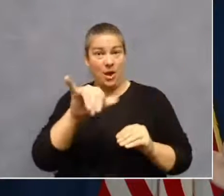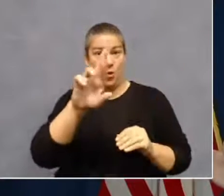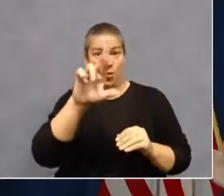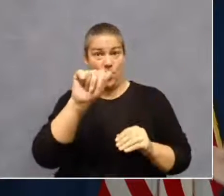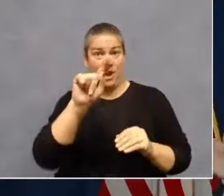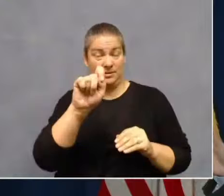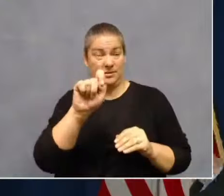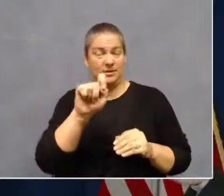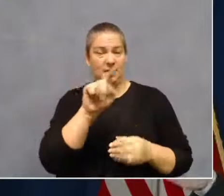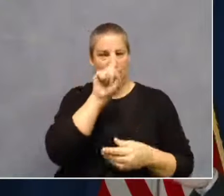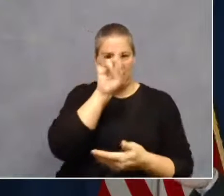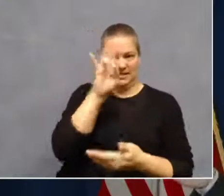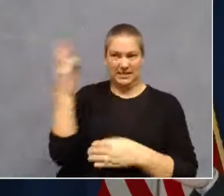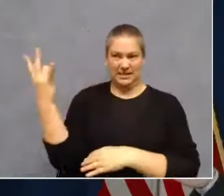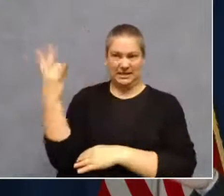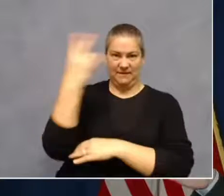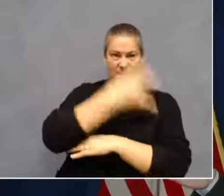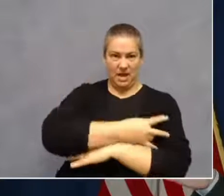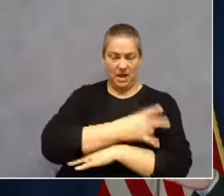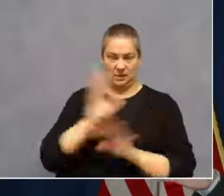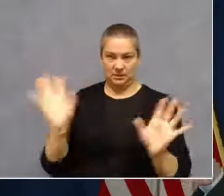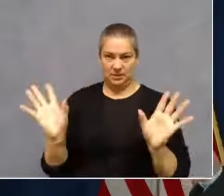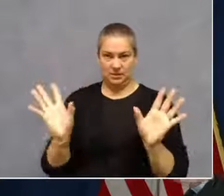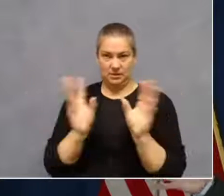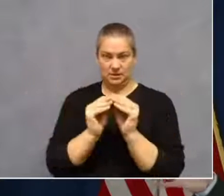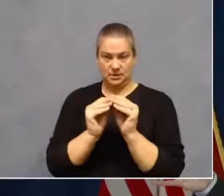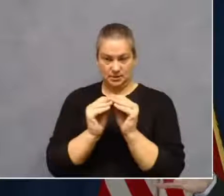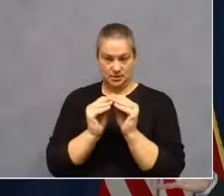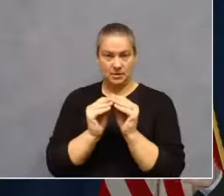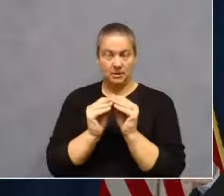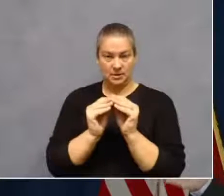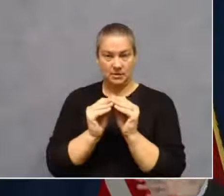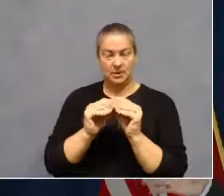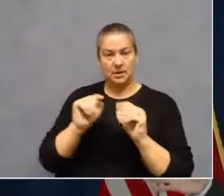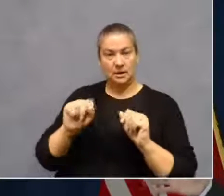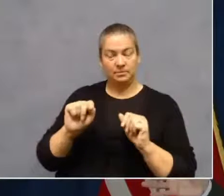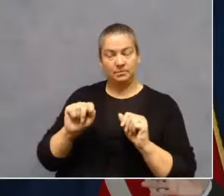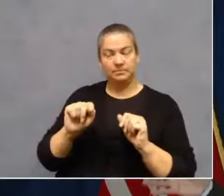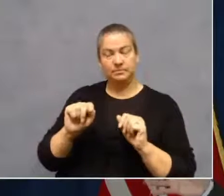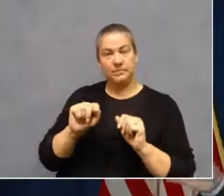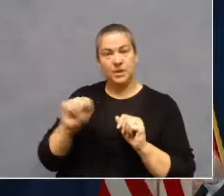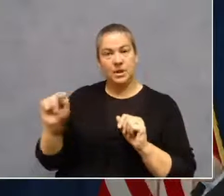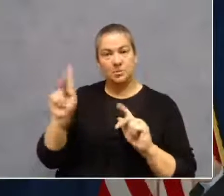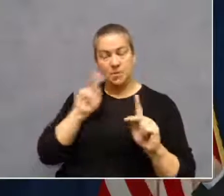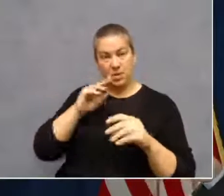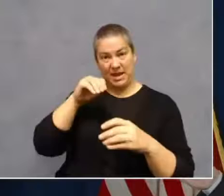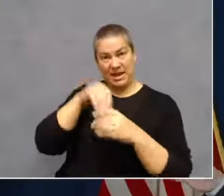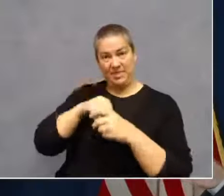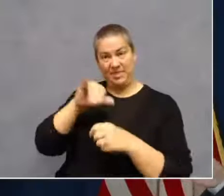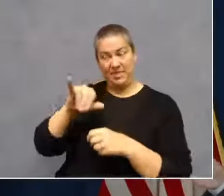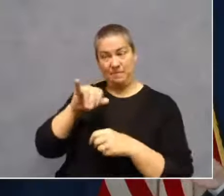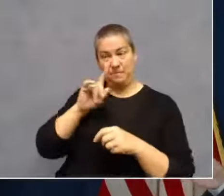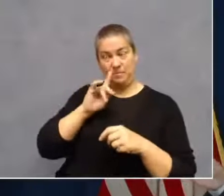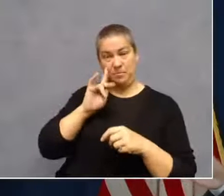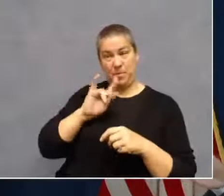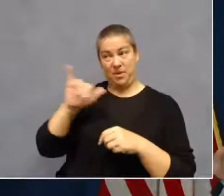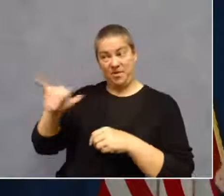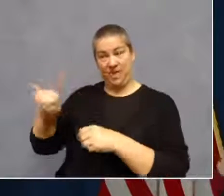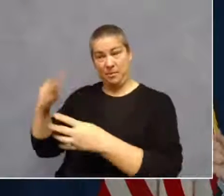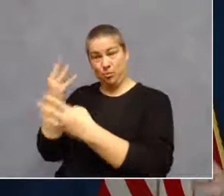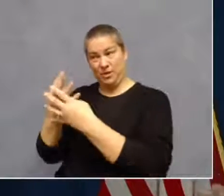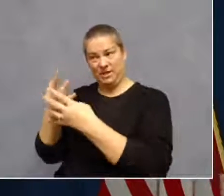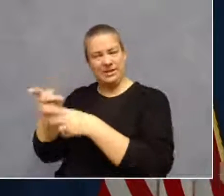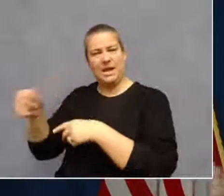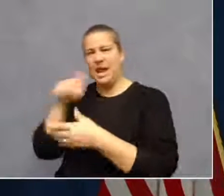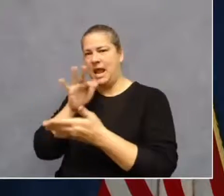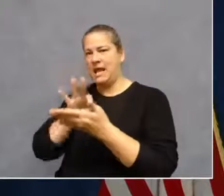days. So those individuals who are in that prison, won't be counted in that next